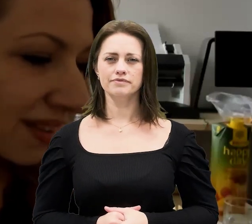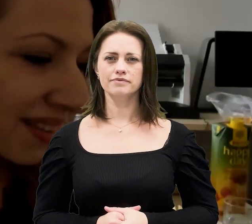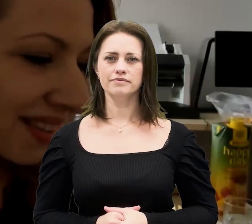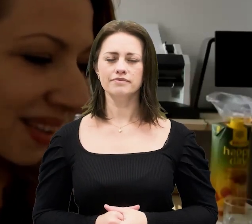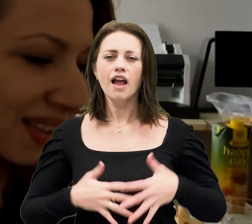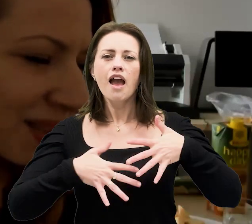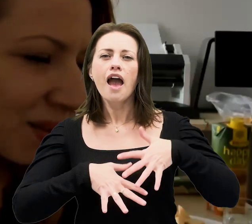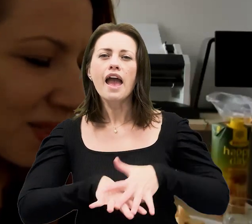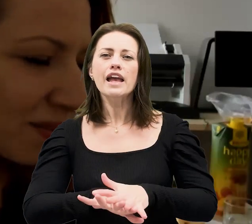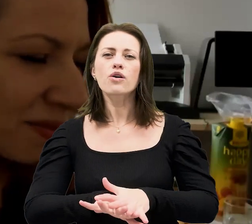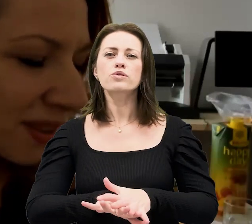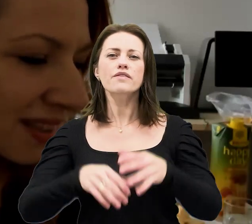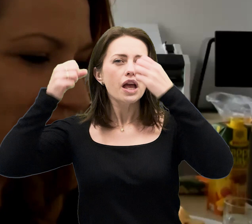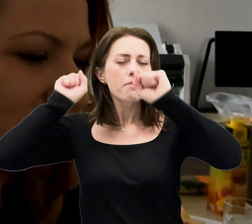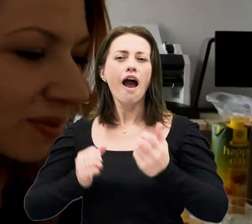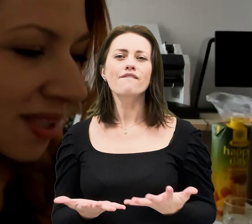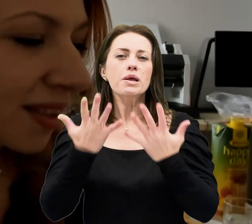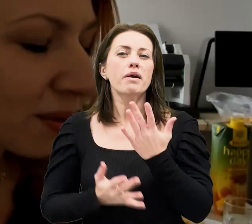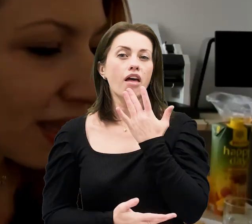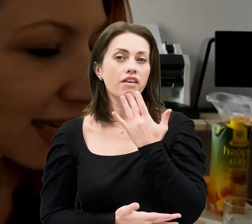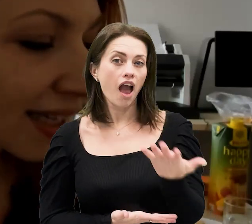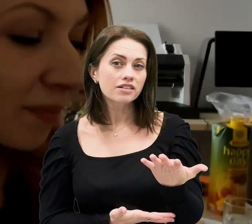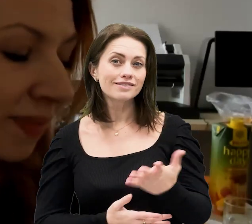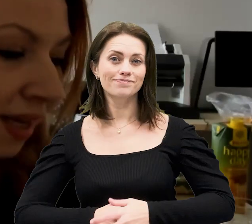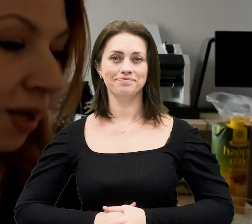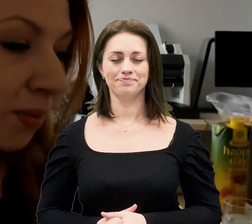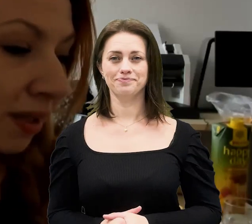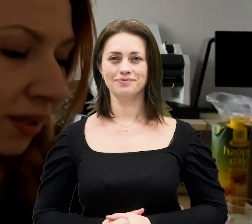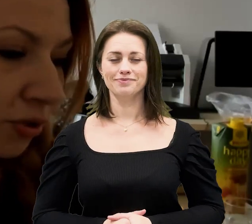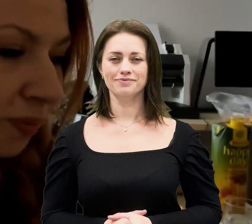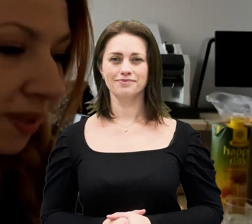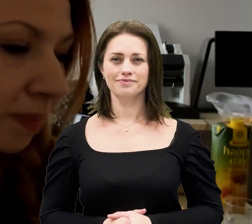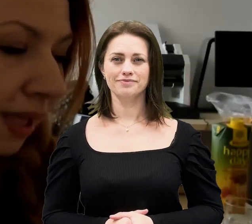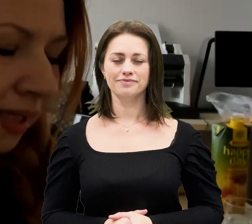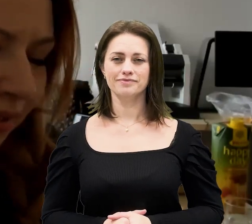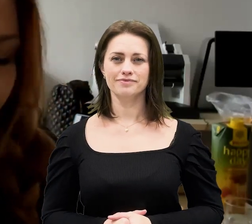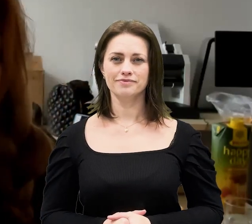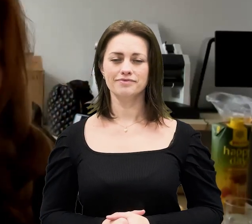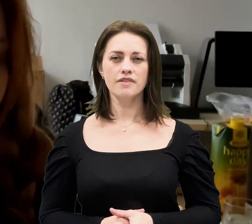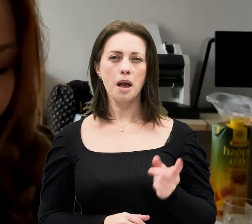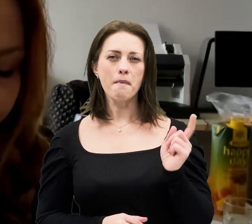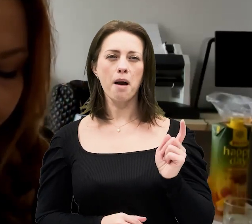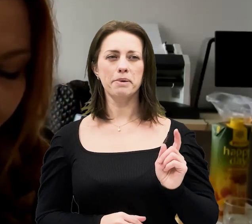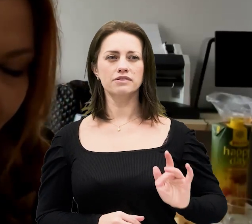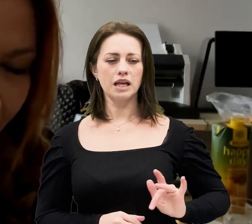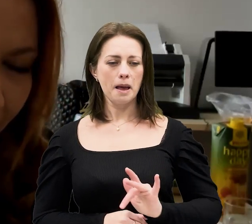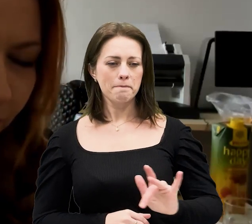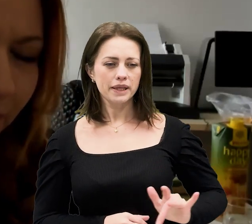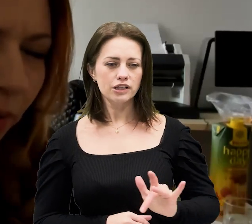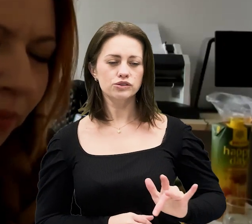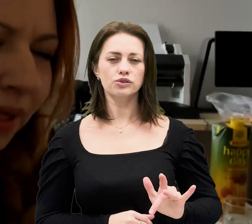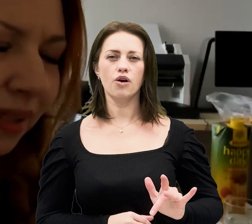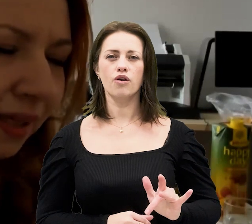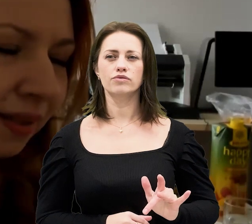should the inclusive university look like? Well, it should be the place where it's